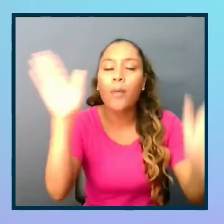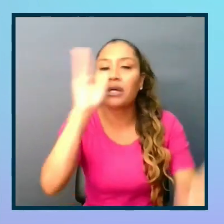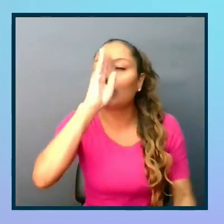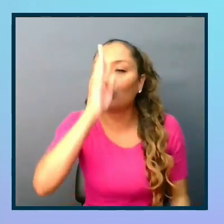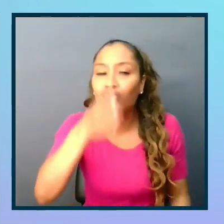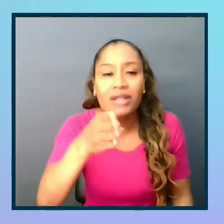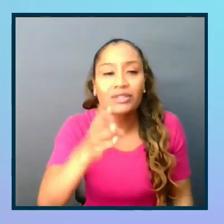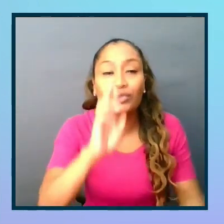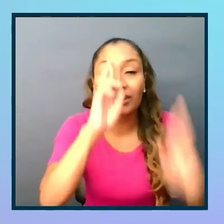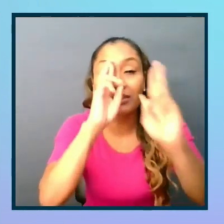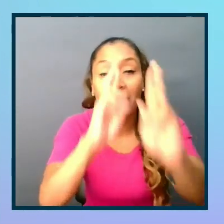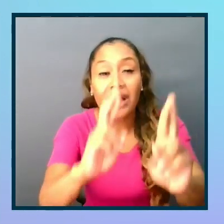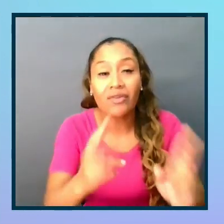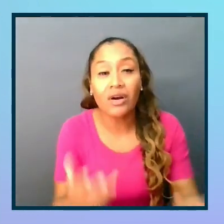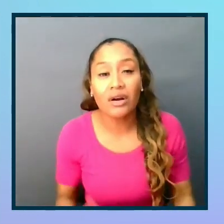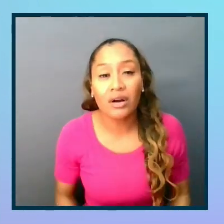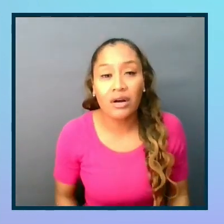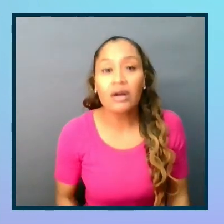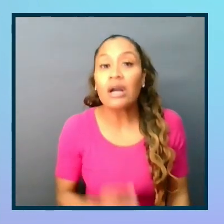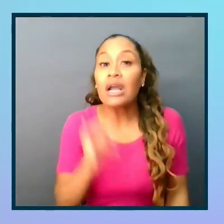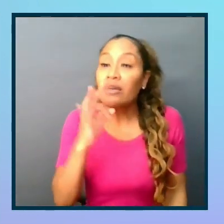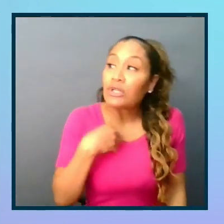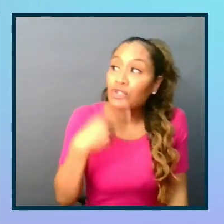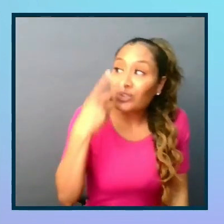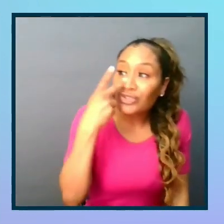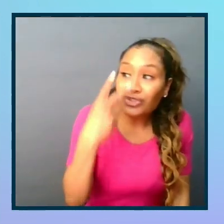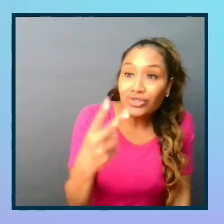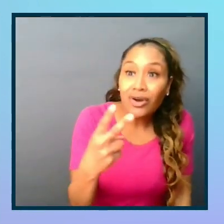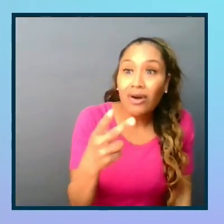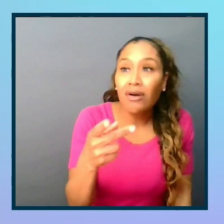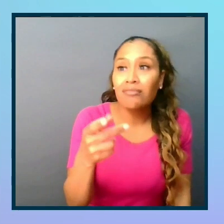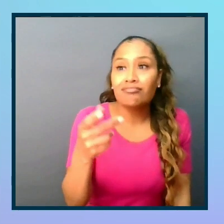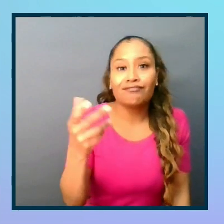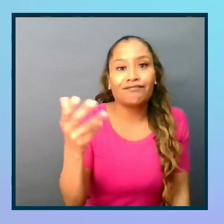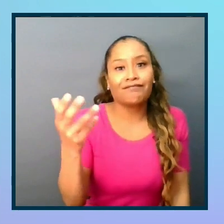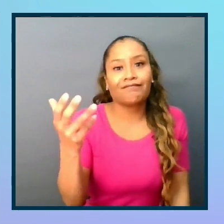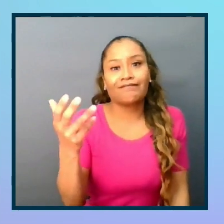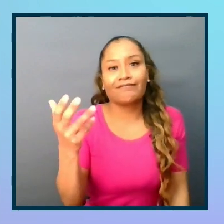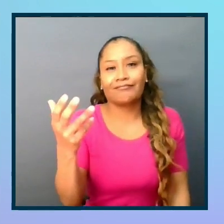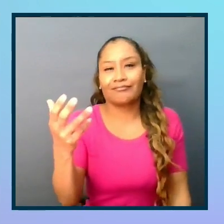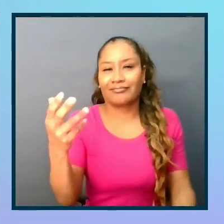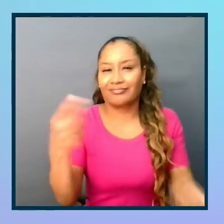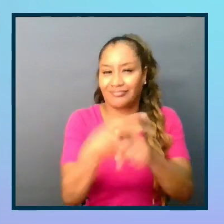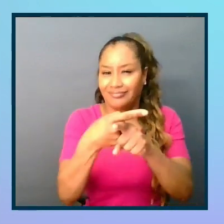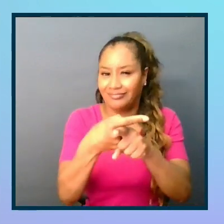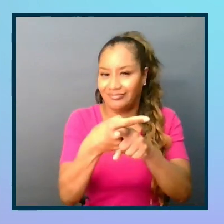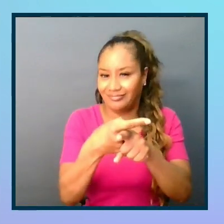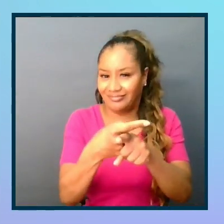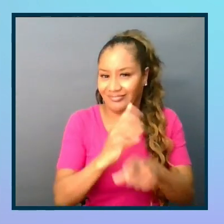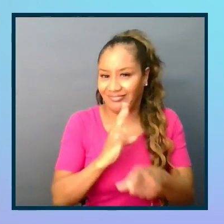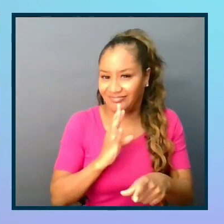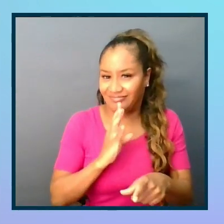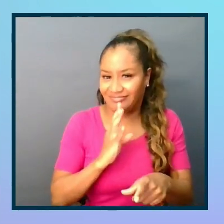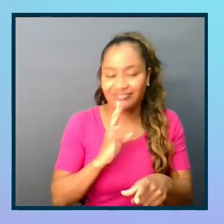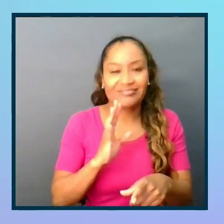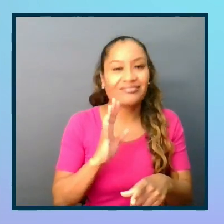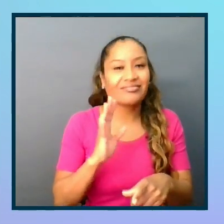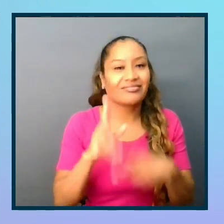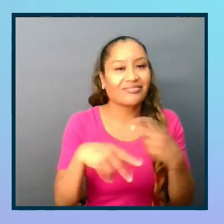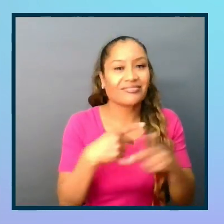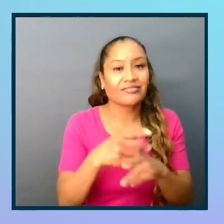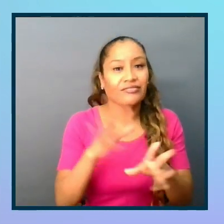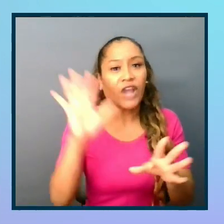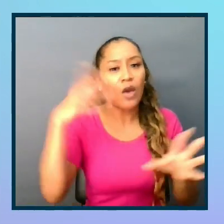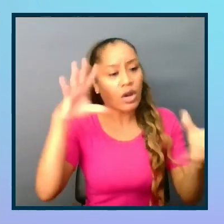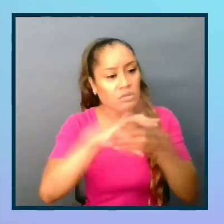respectful. So if we ever see anything that kind of collides with that core value, we'll call it out